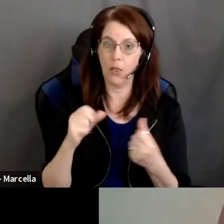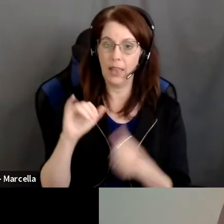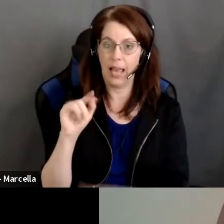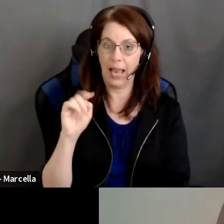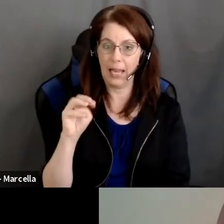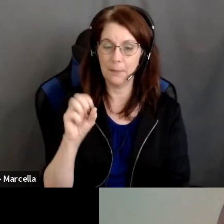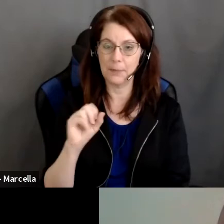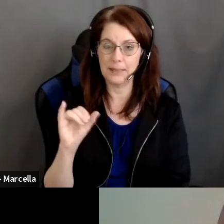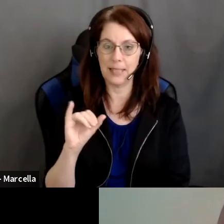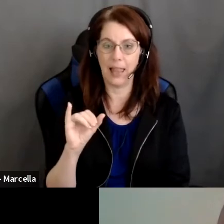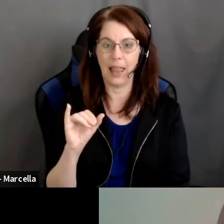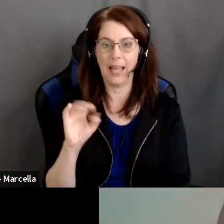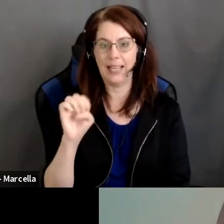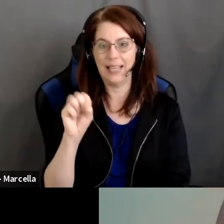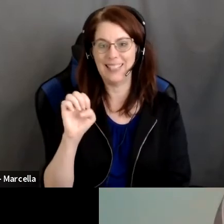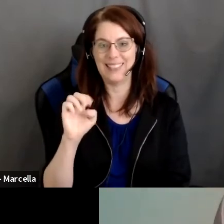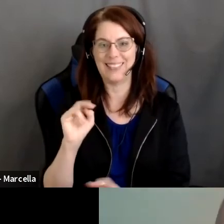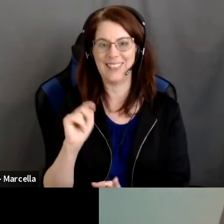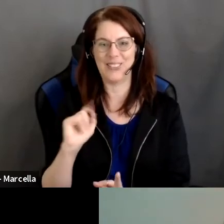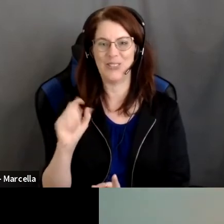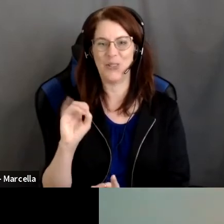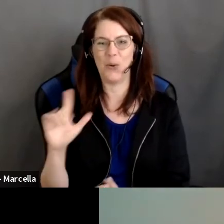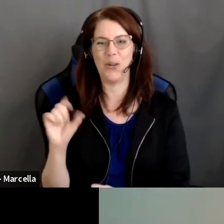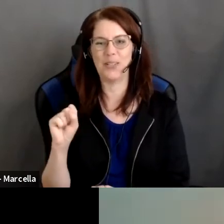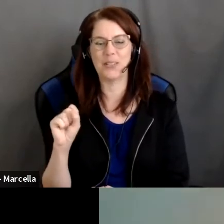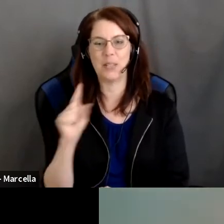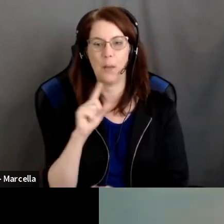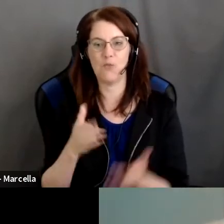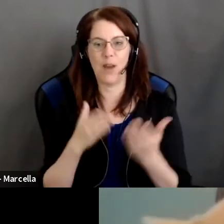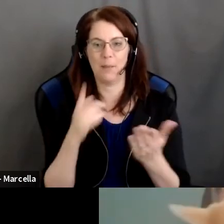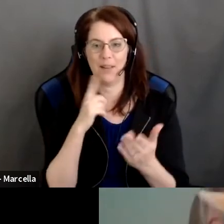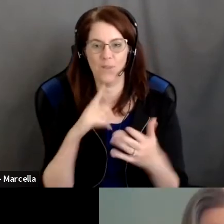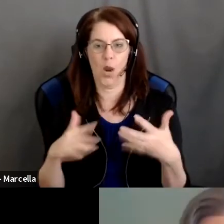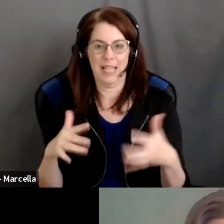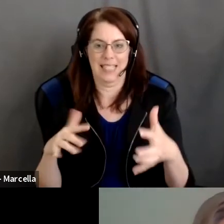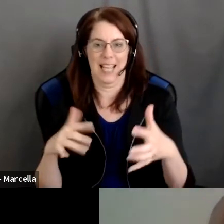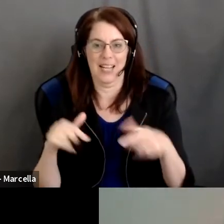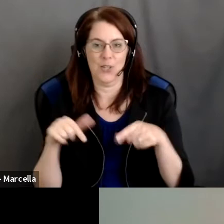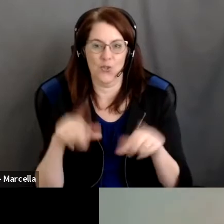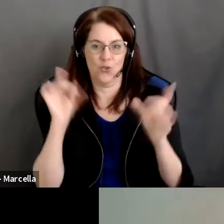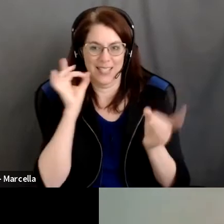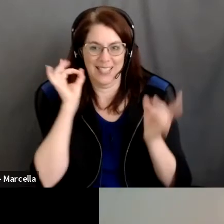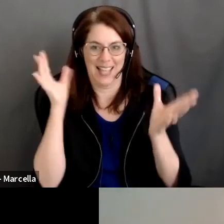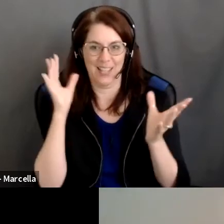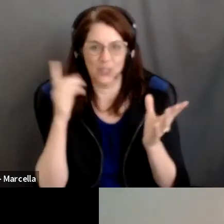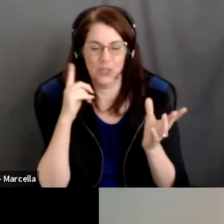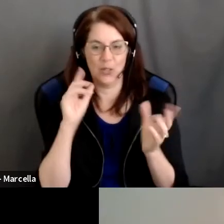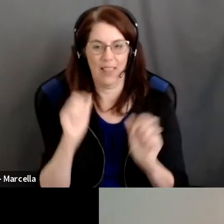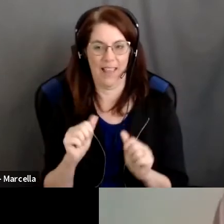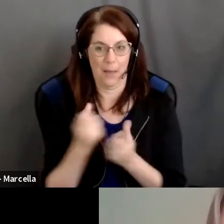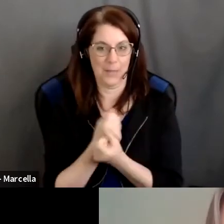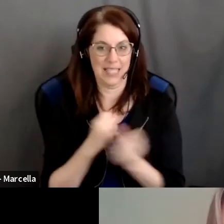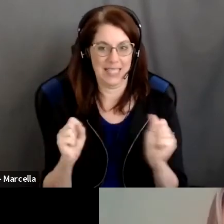such as essential oils, that might be recommended for anxiety during disasters that can be